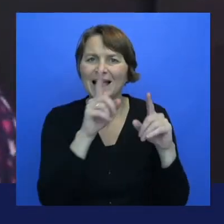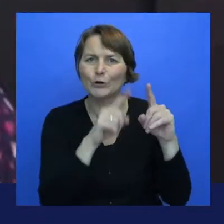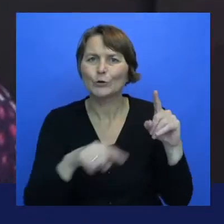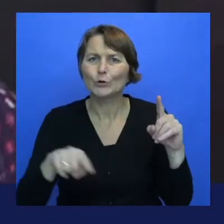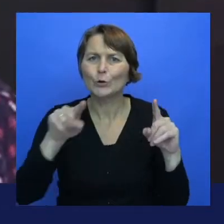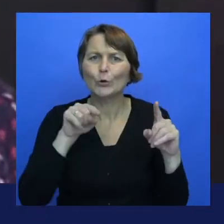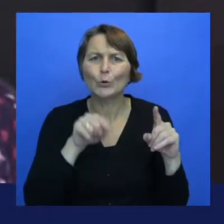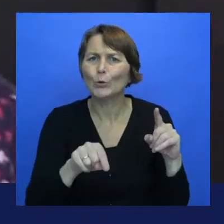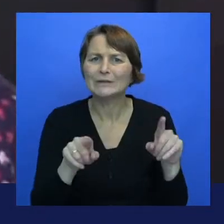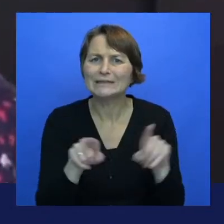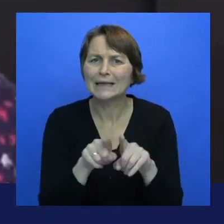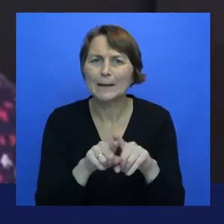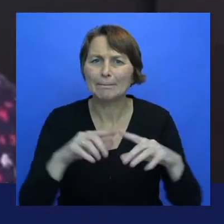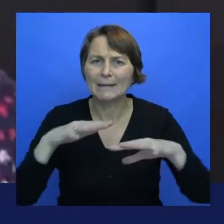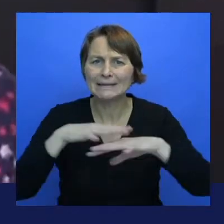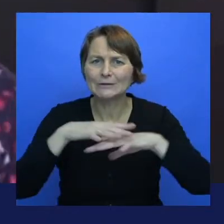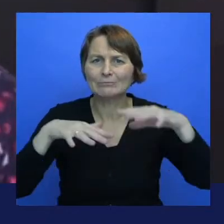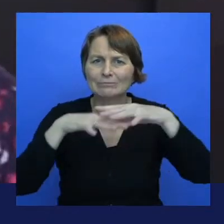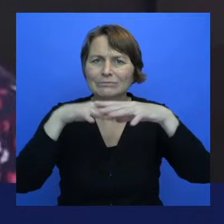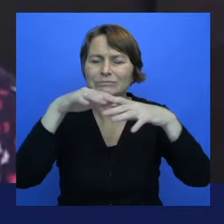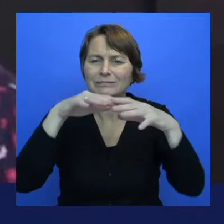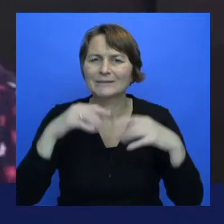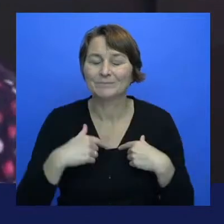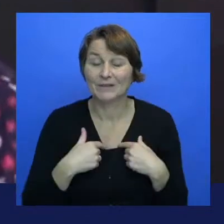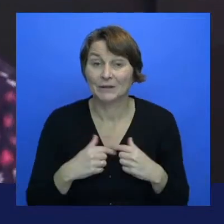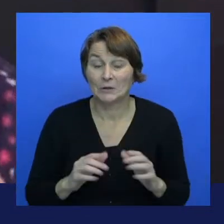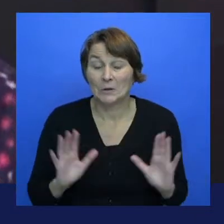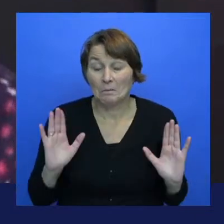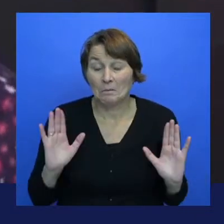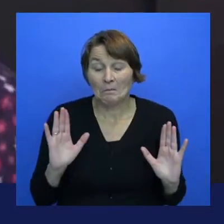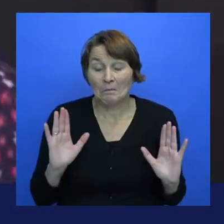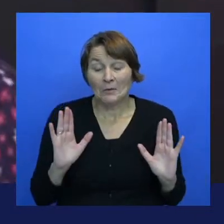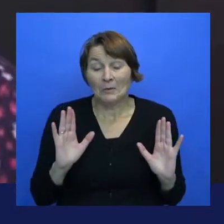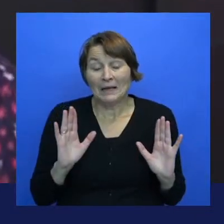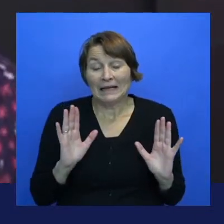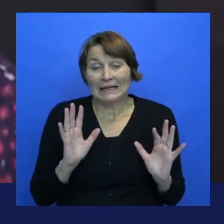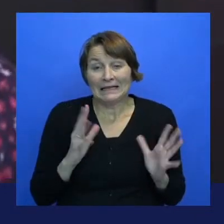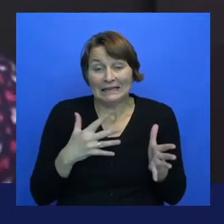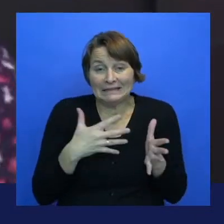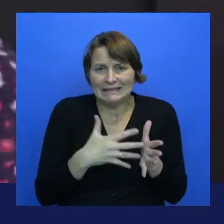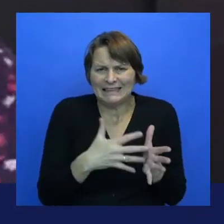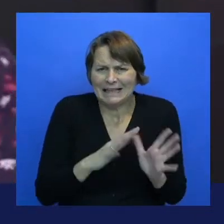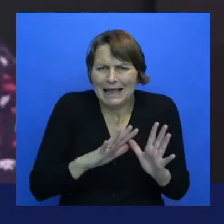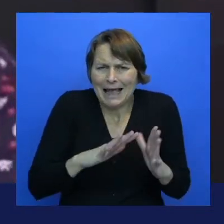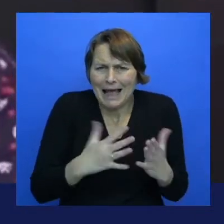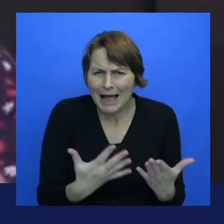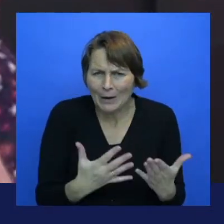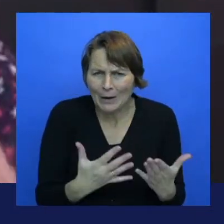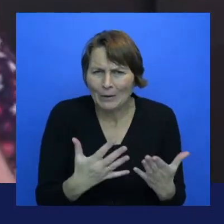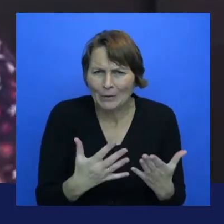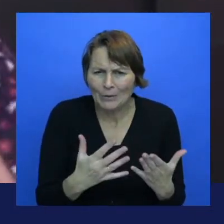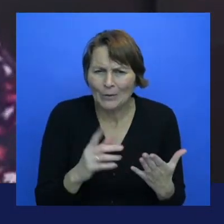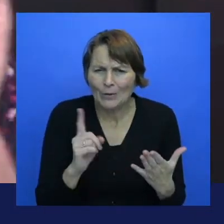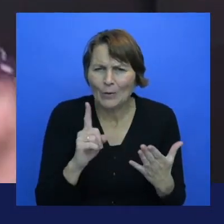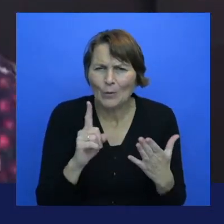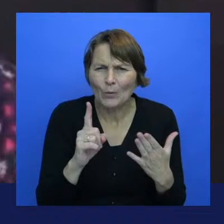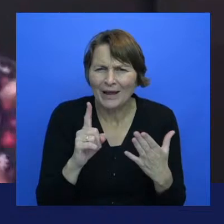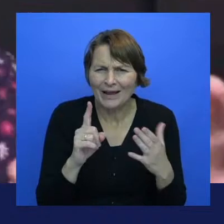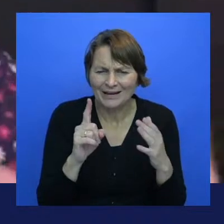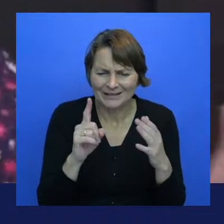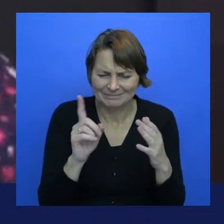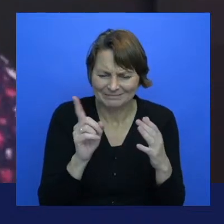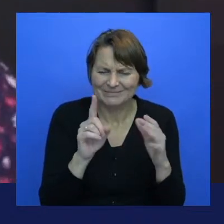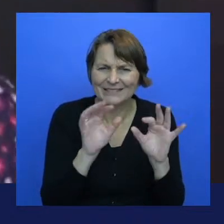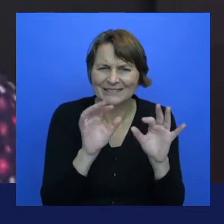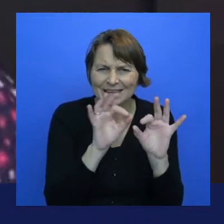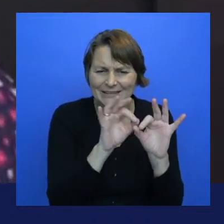you empirically, it's only empirically, but you have to empirically figure out how to structure these models. And I asked